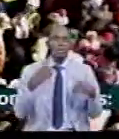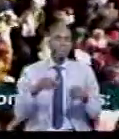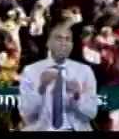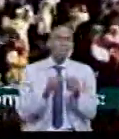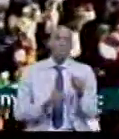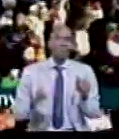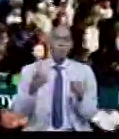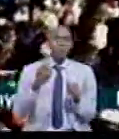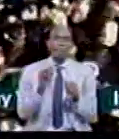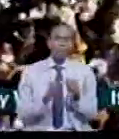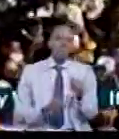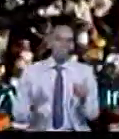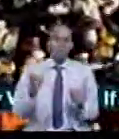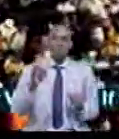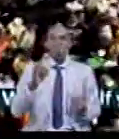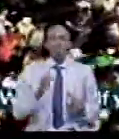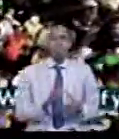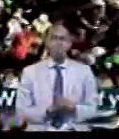over.